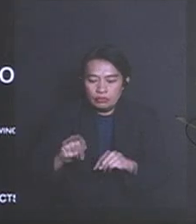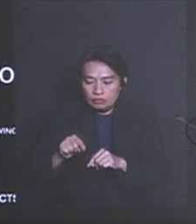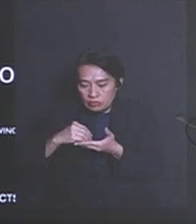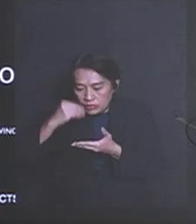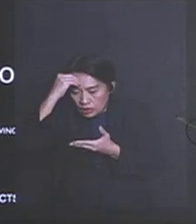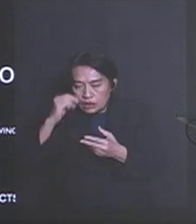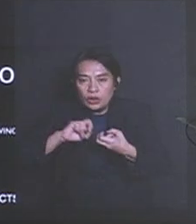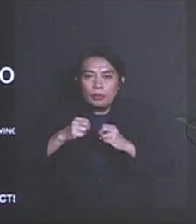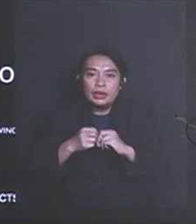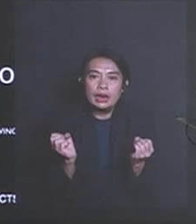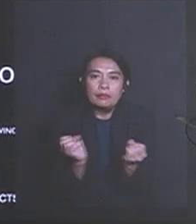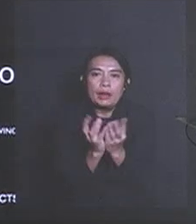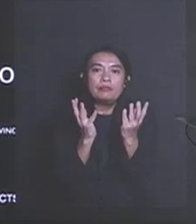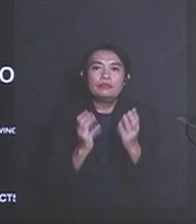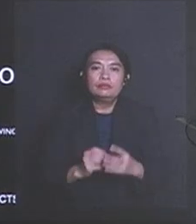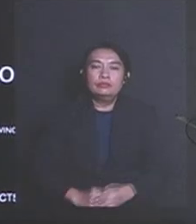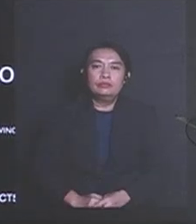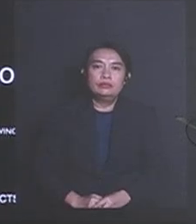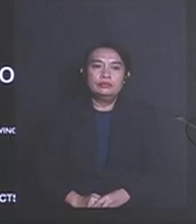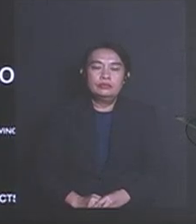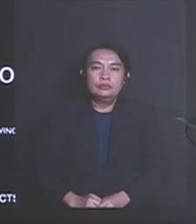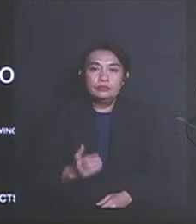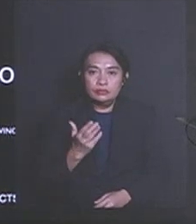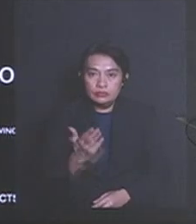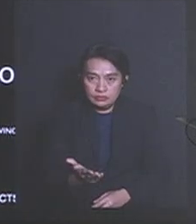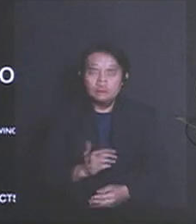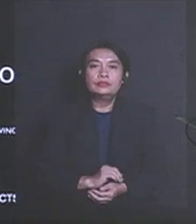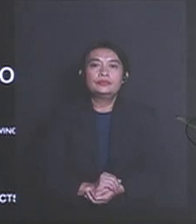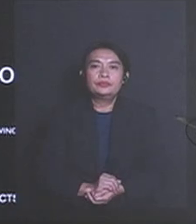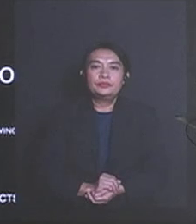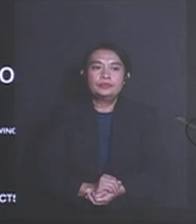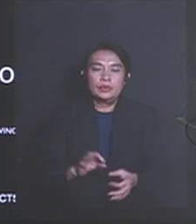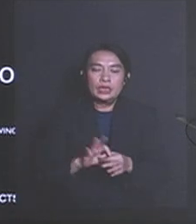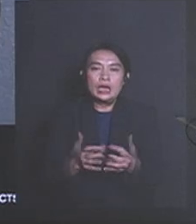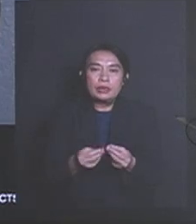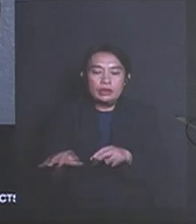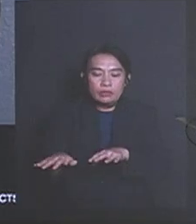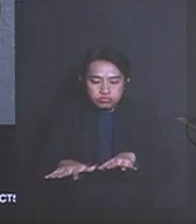It was one of the biggest earthquakes that ever happened in Thailand.